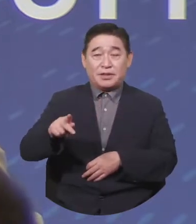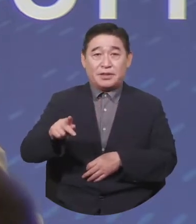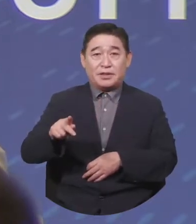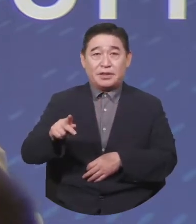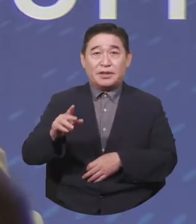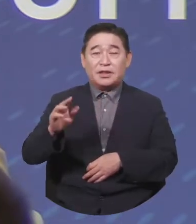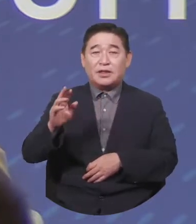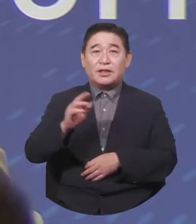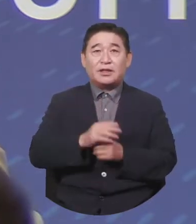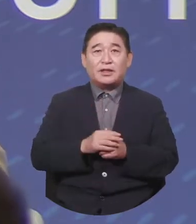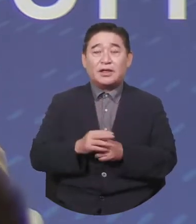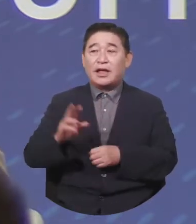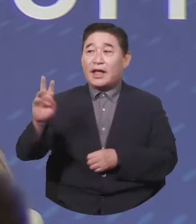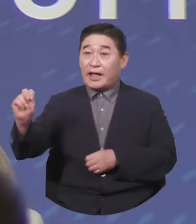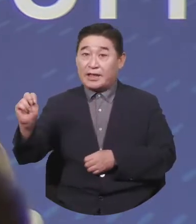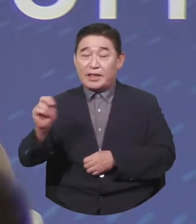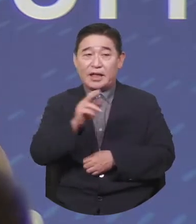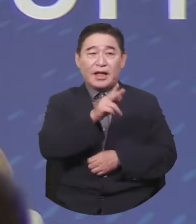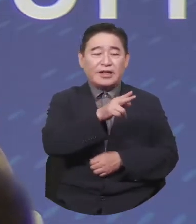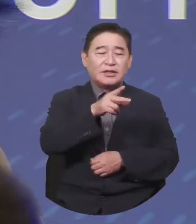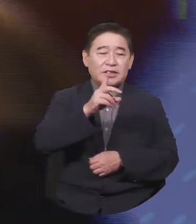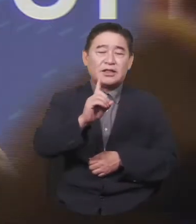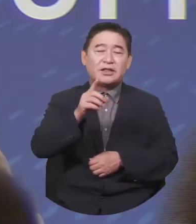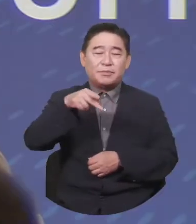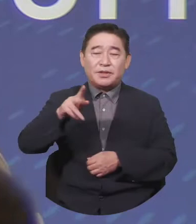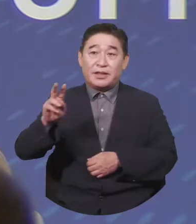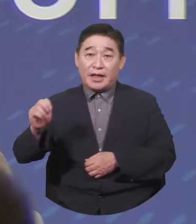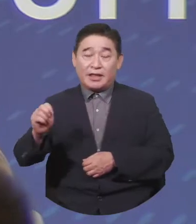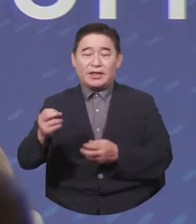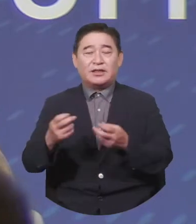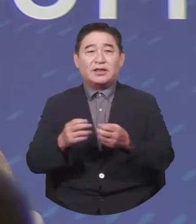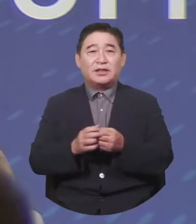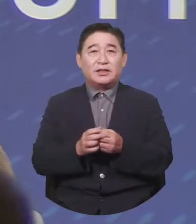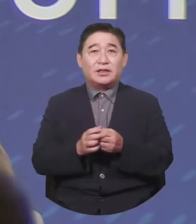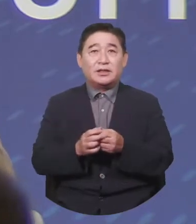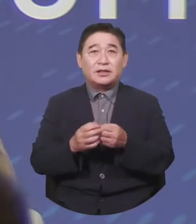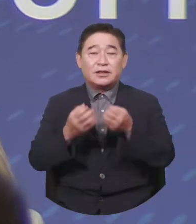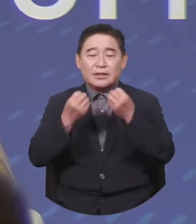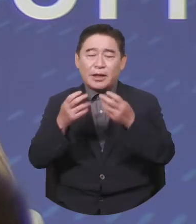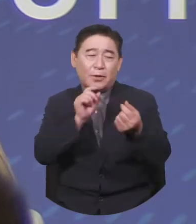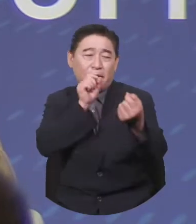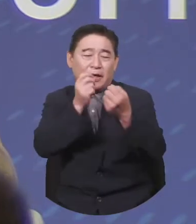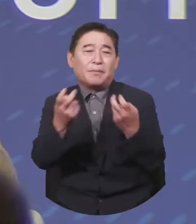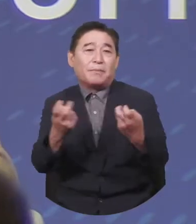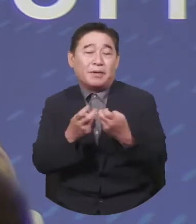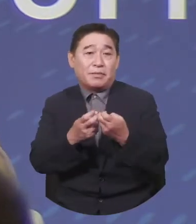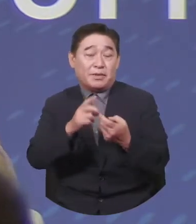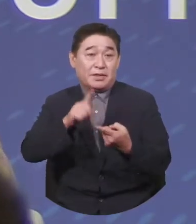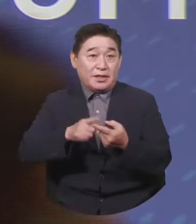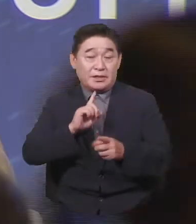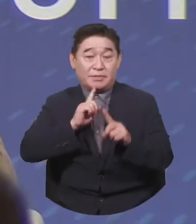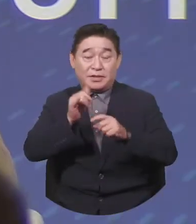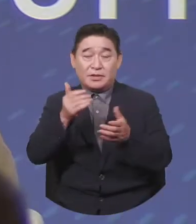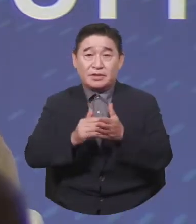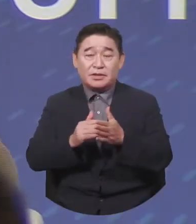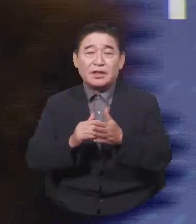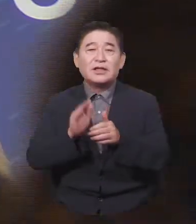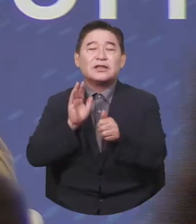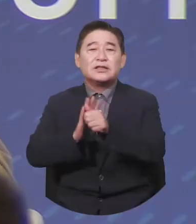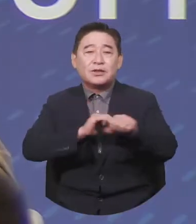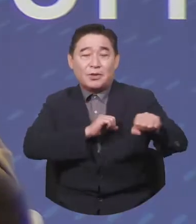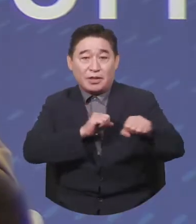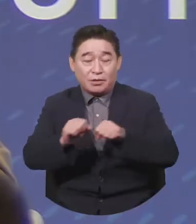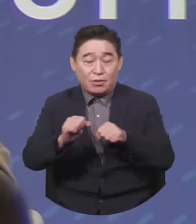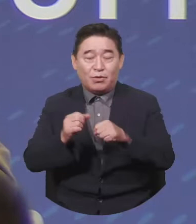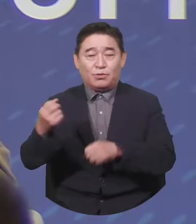the integrated approach. So we have to consider altogether peace, development, and humanity, and other climate change or other